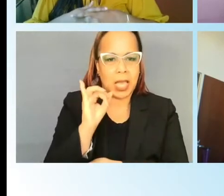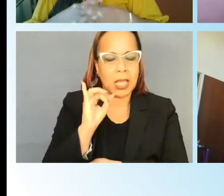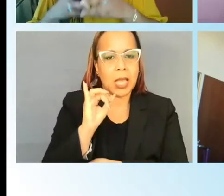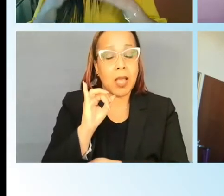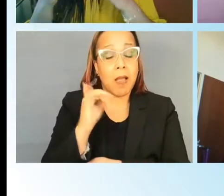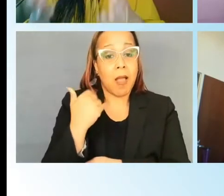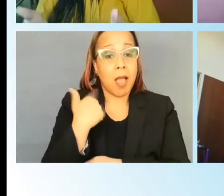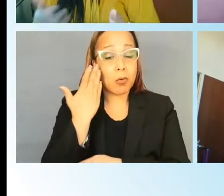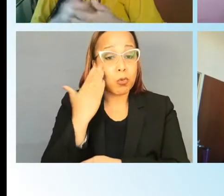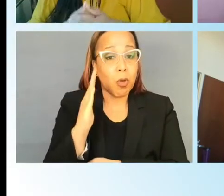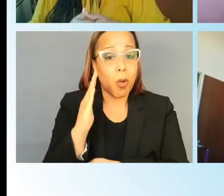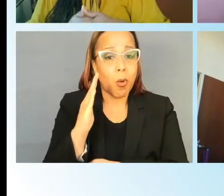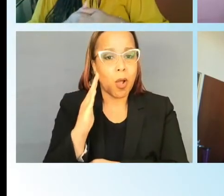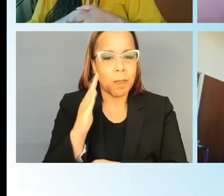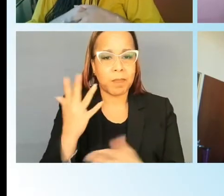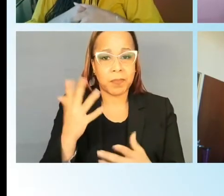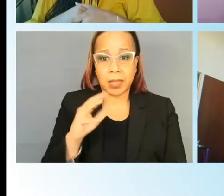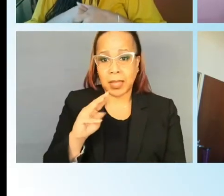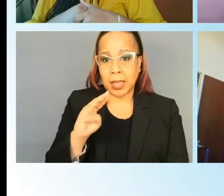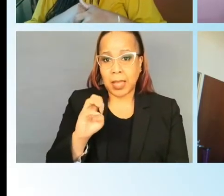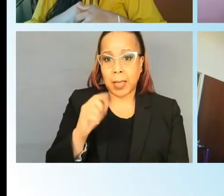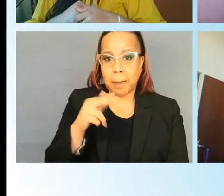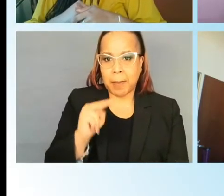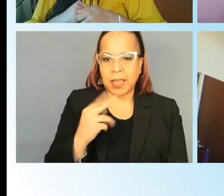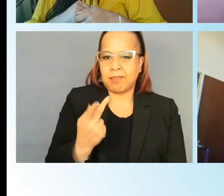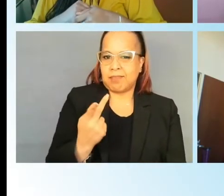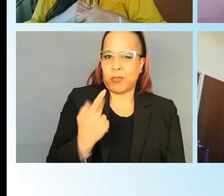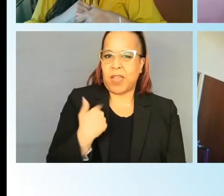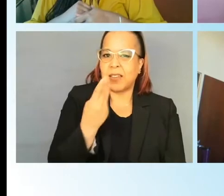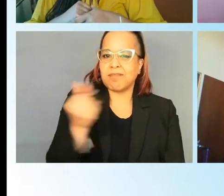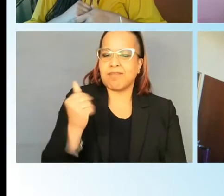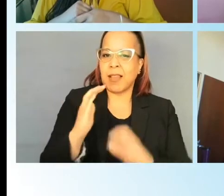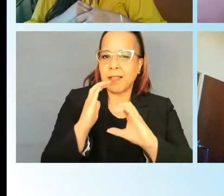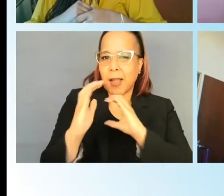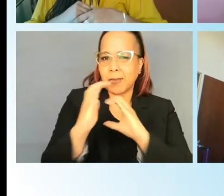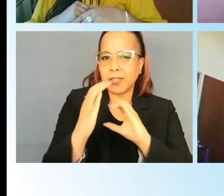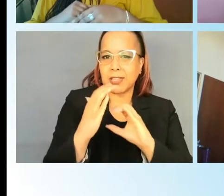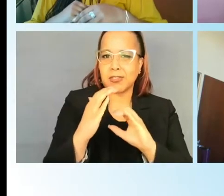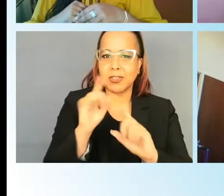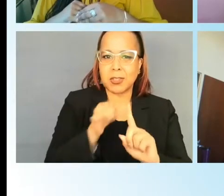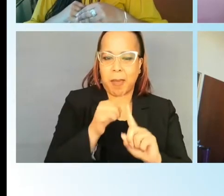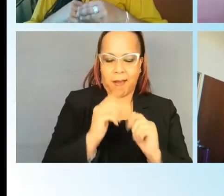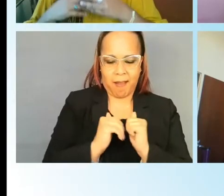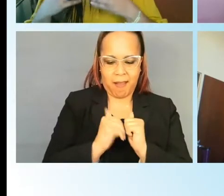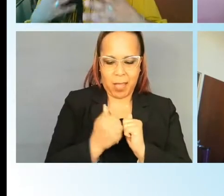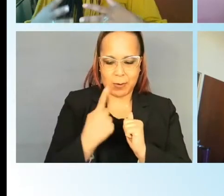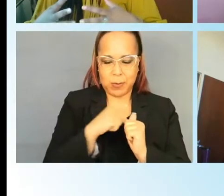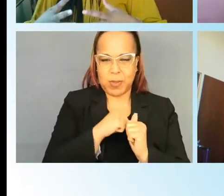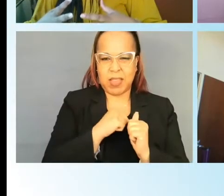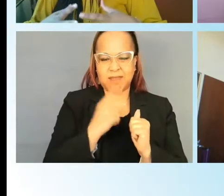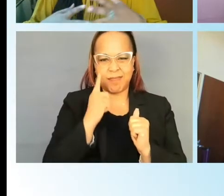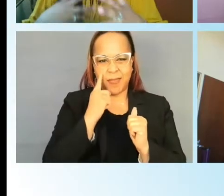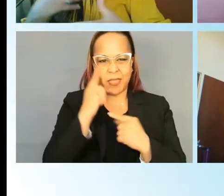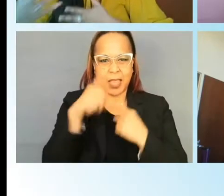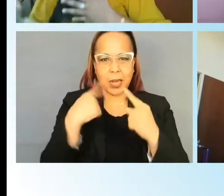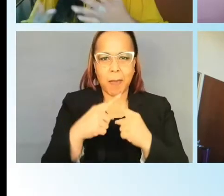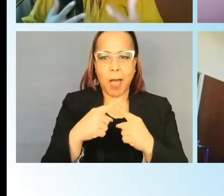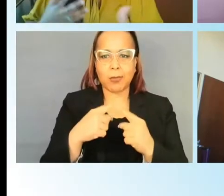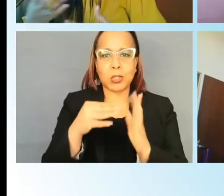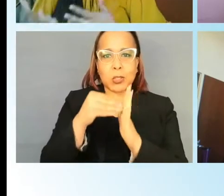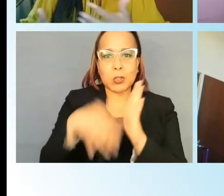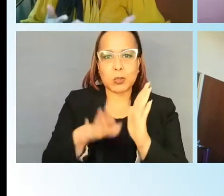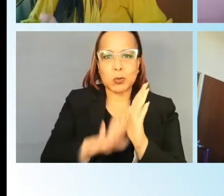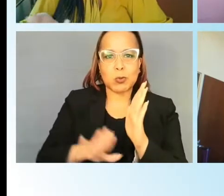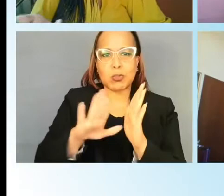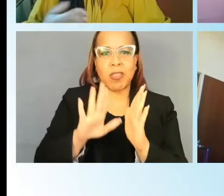know. Megan, I know we've had a couple of conversations about how are we thinking about student voice and